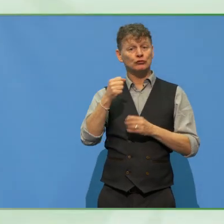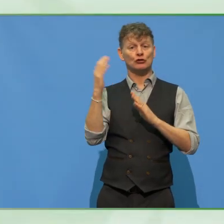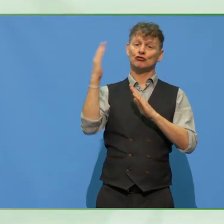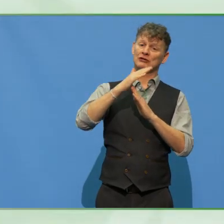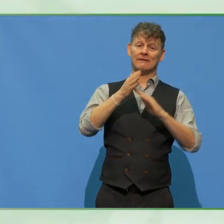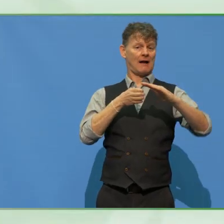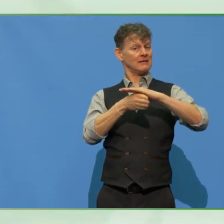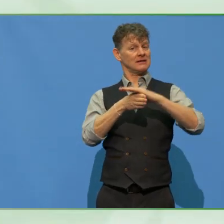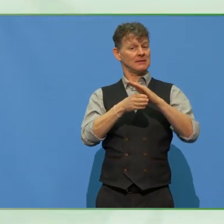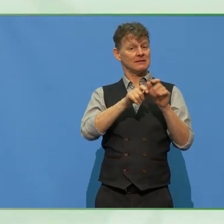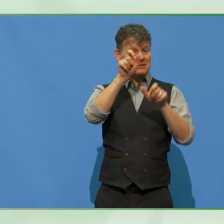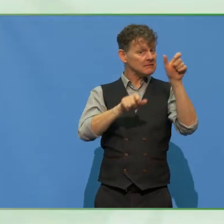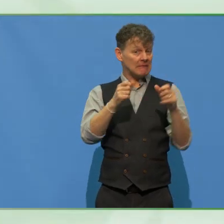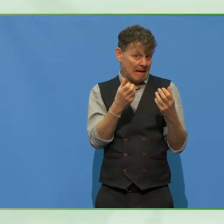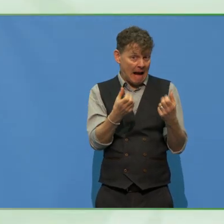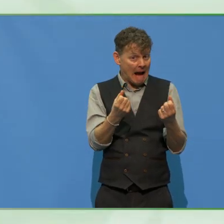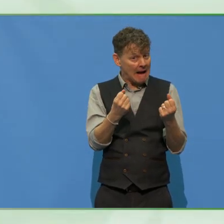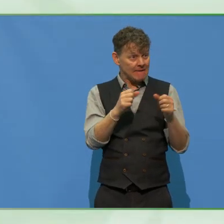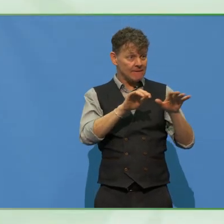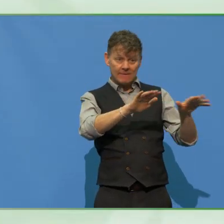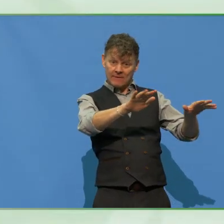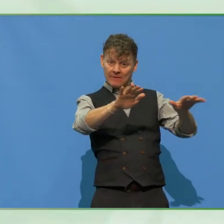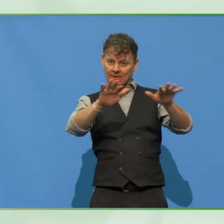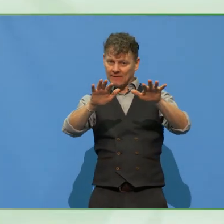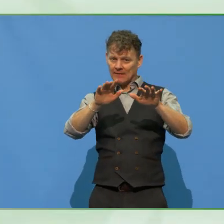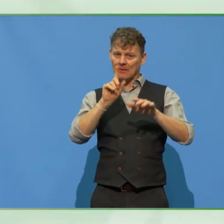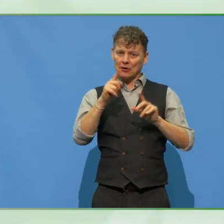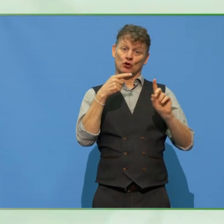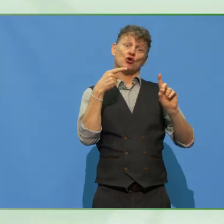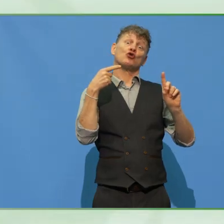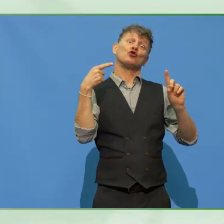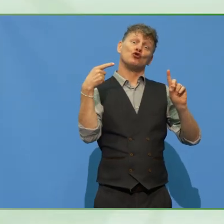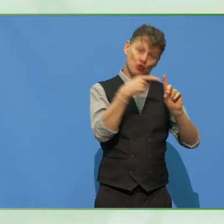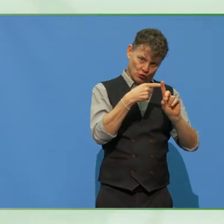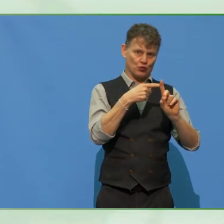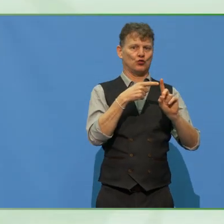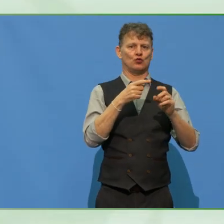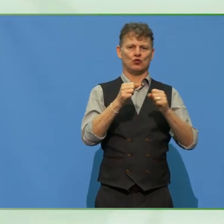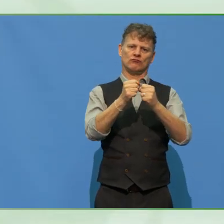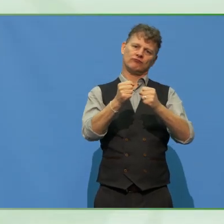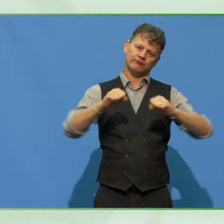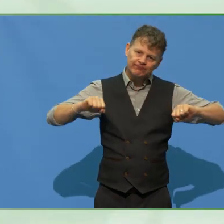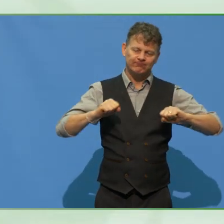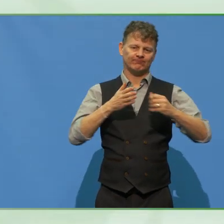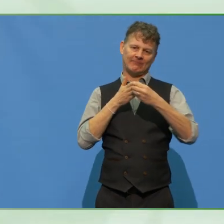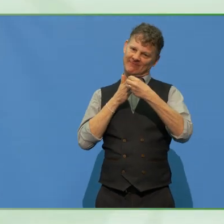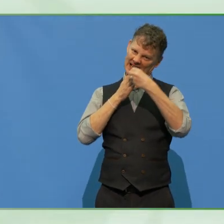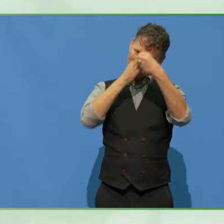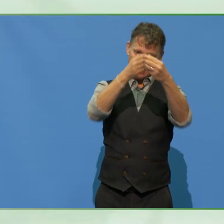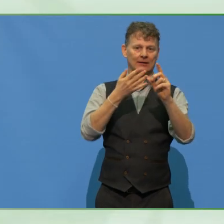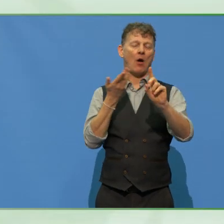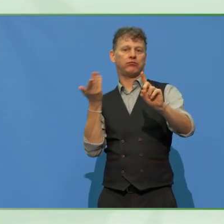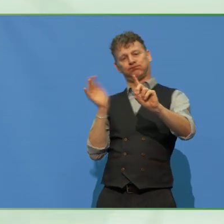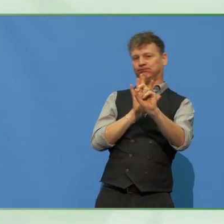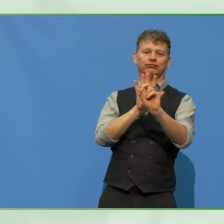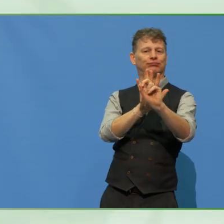infrastructure, the path that you have walked forward in has created space for so many,